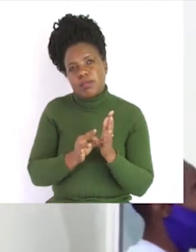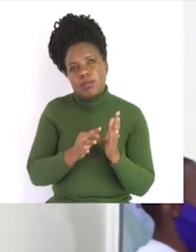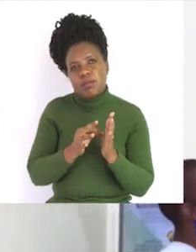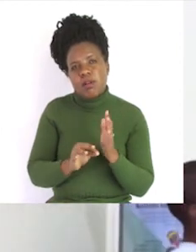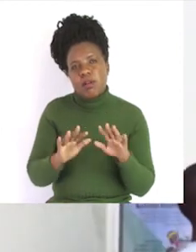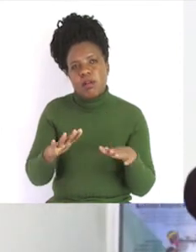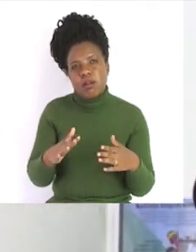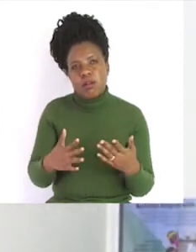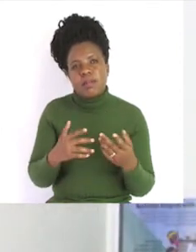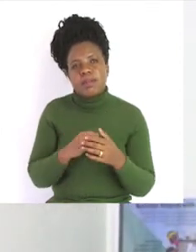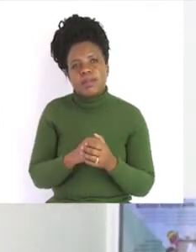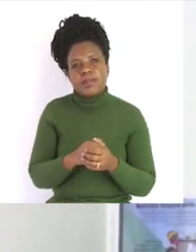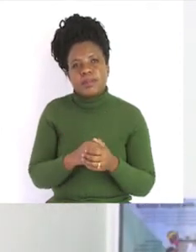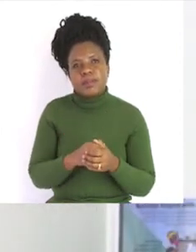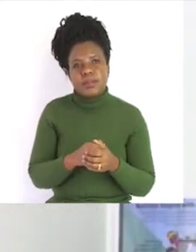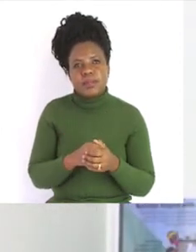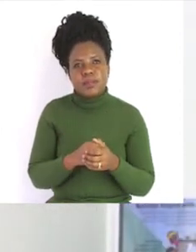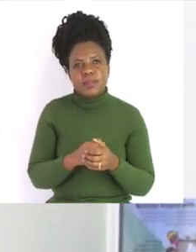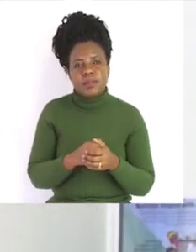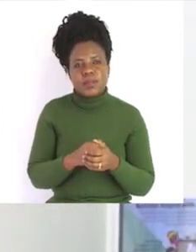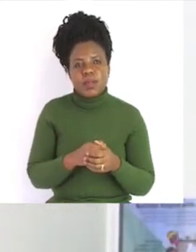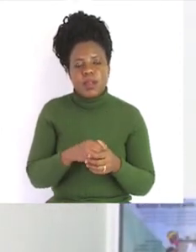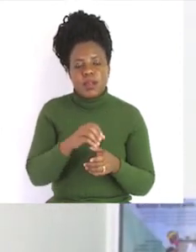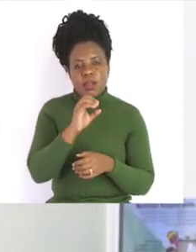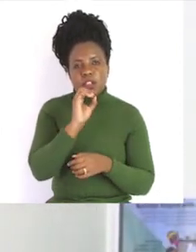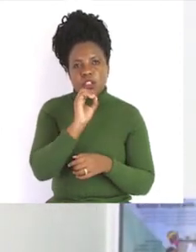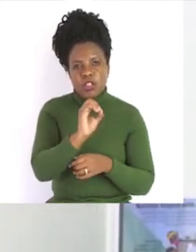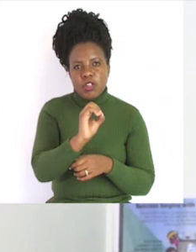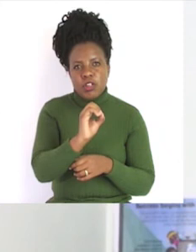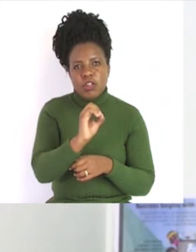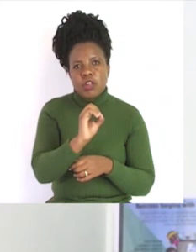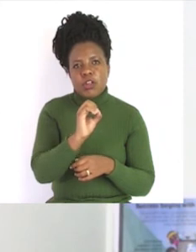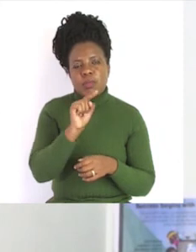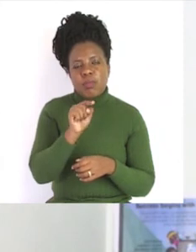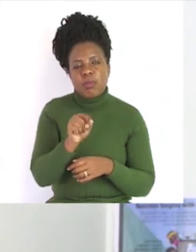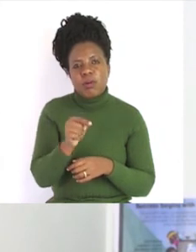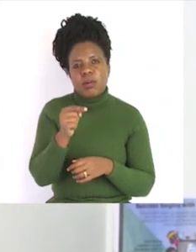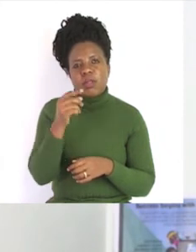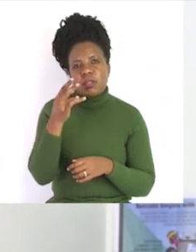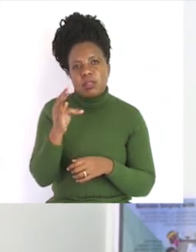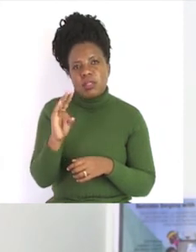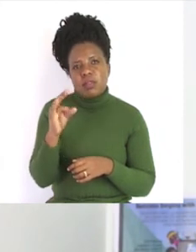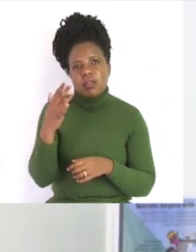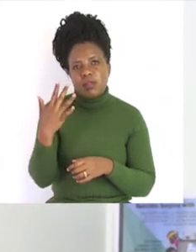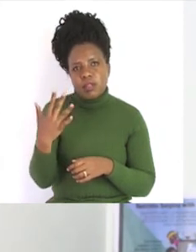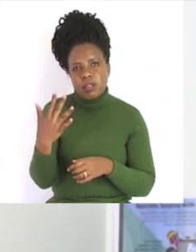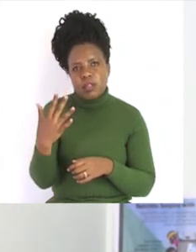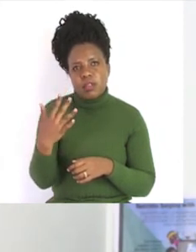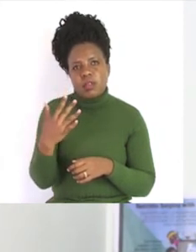Well, what do? You take your final answer, which was 0.75, okay?